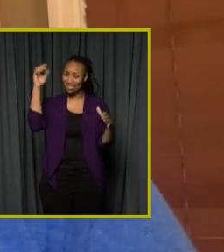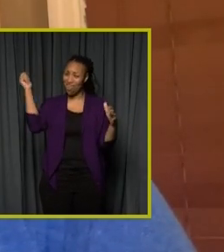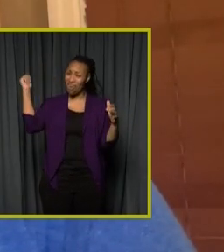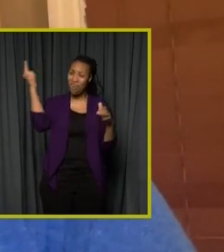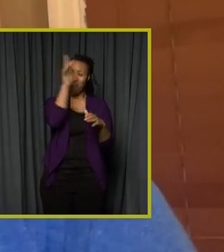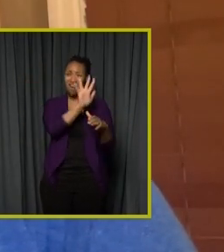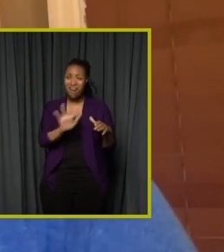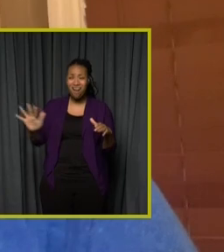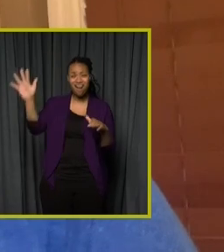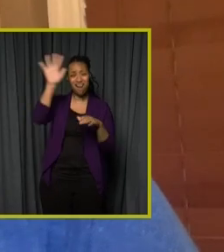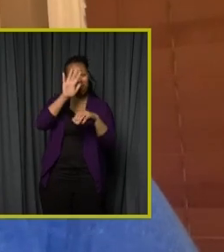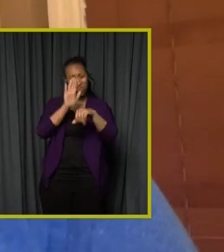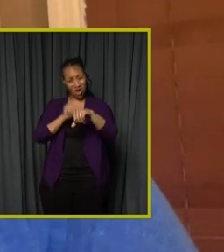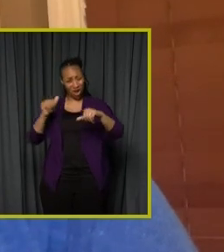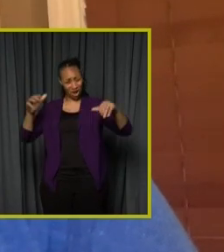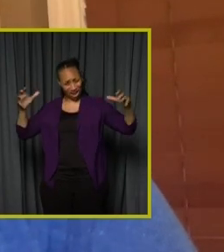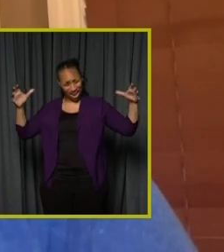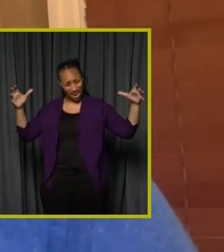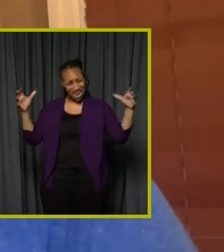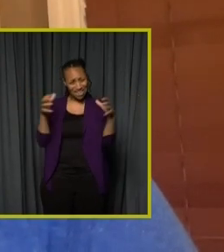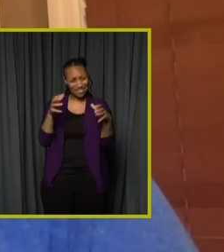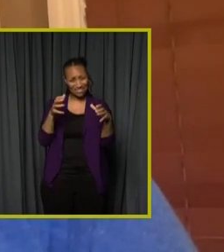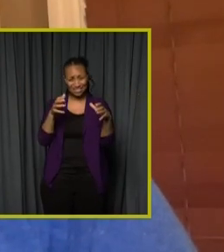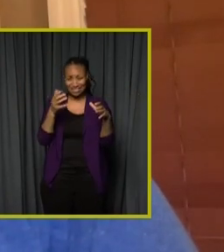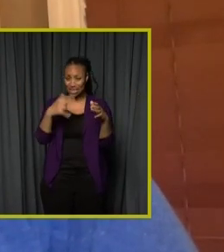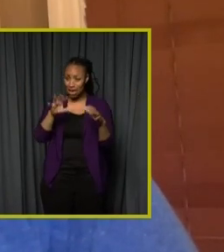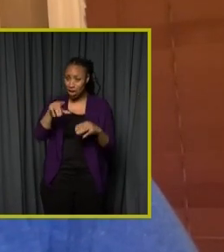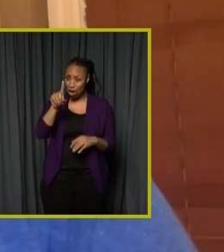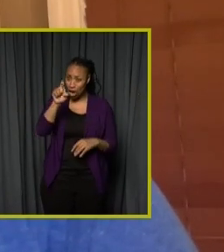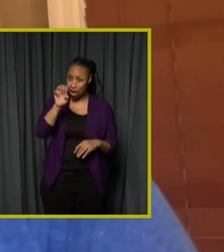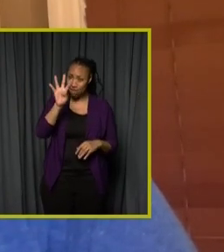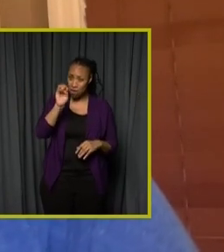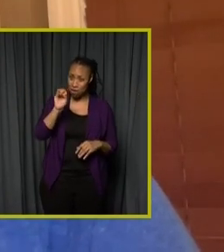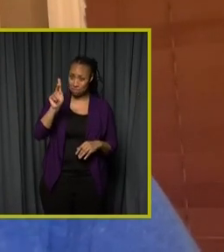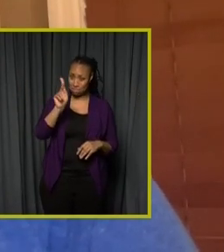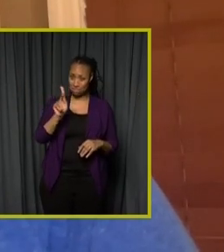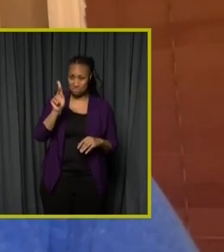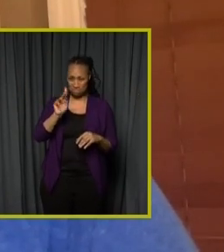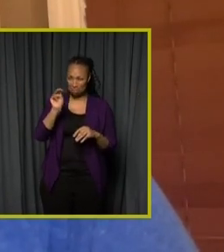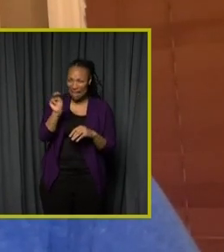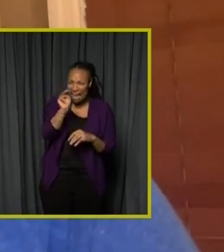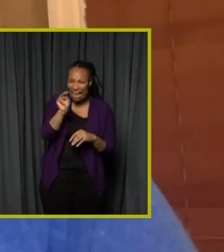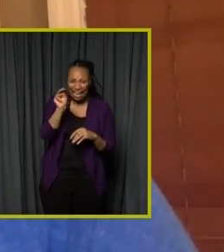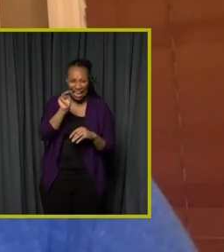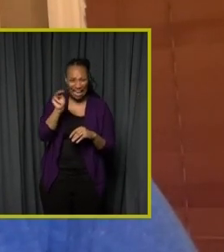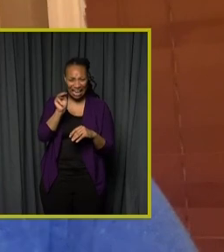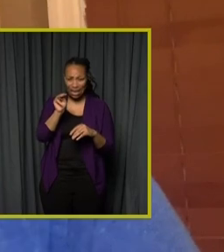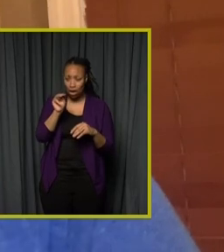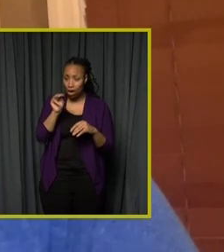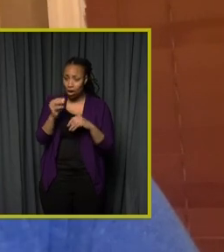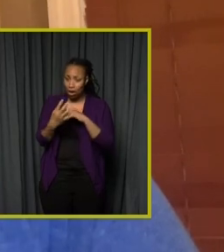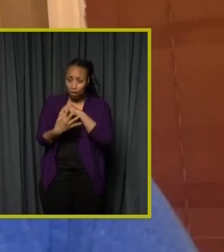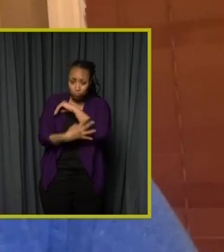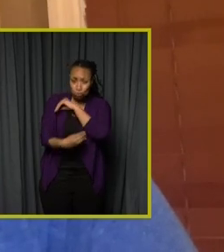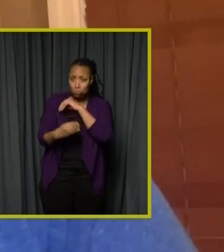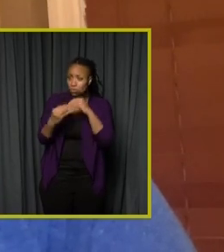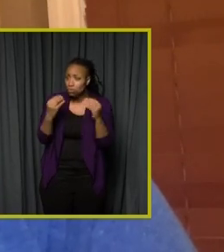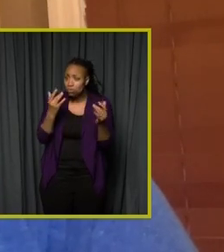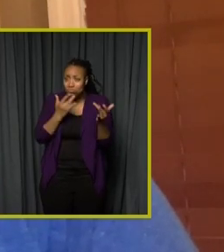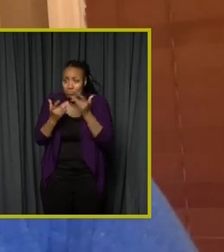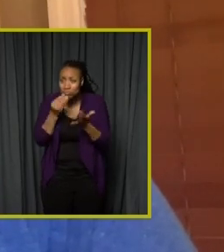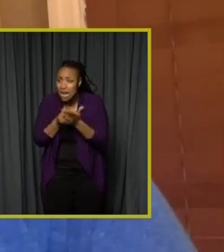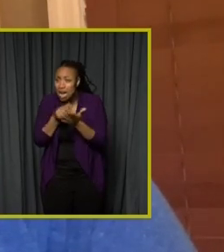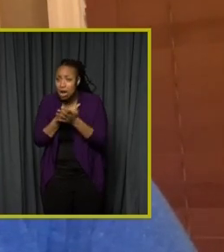140 million poor people and low wealth people, urging America to address with